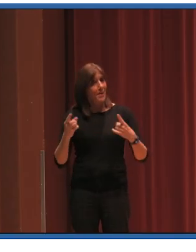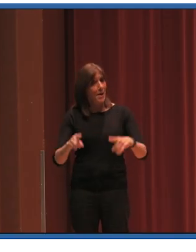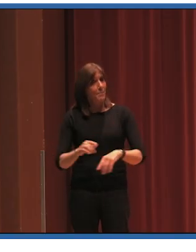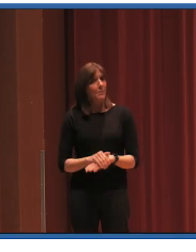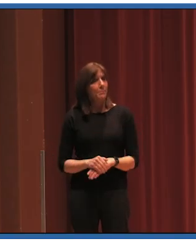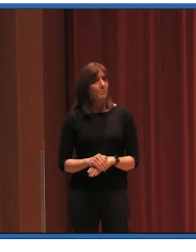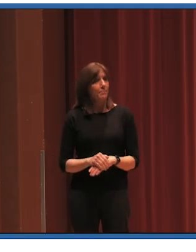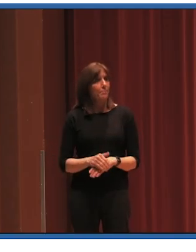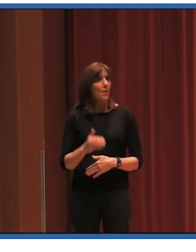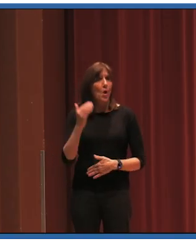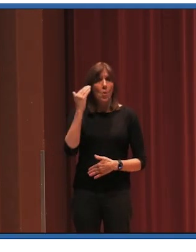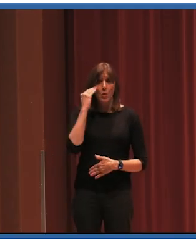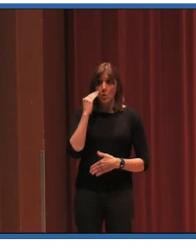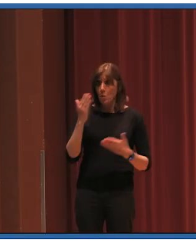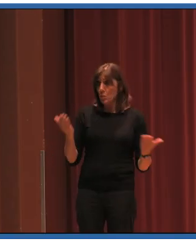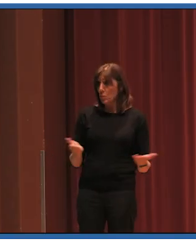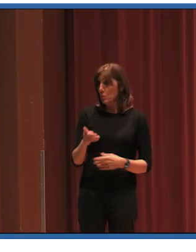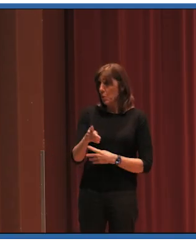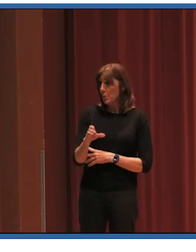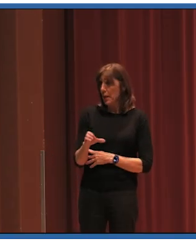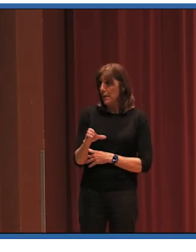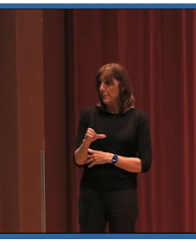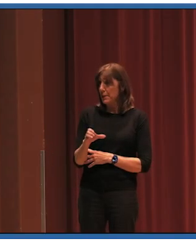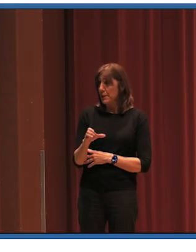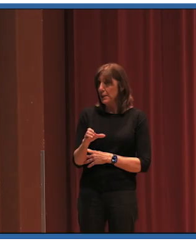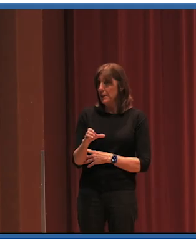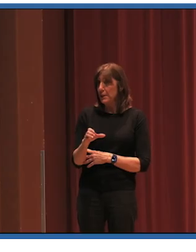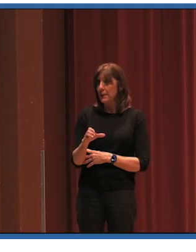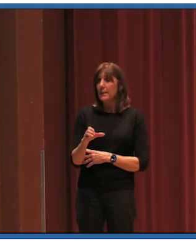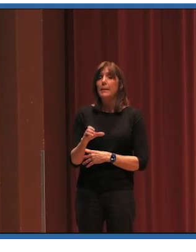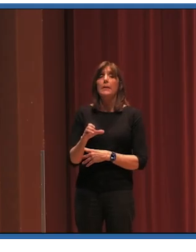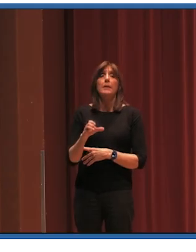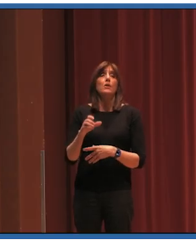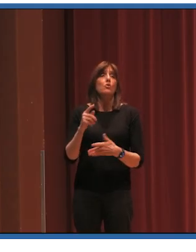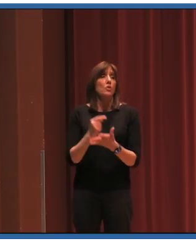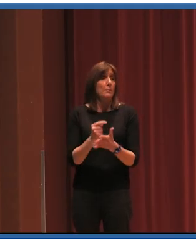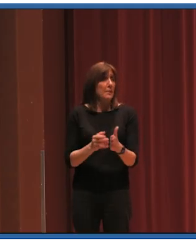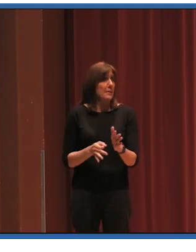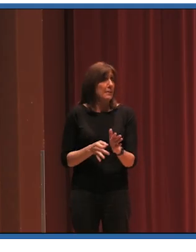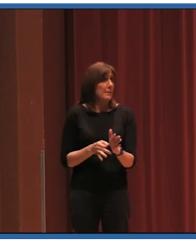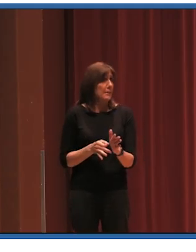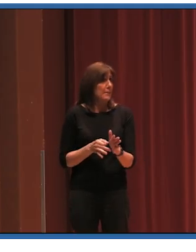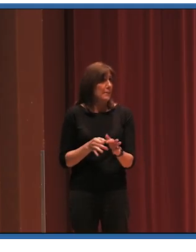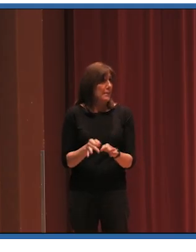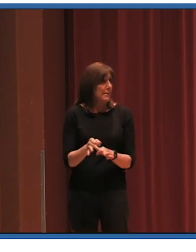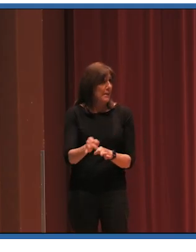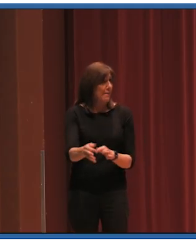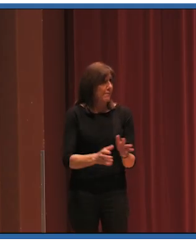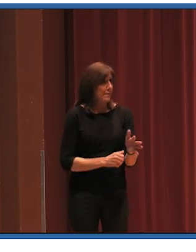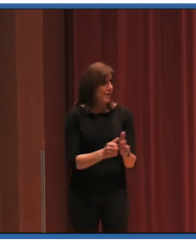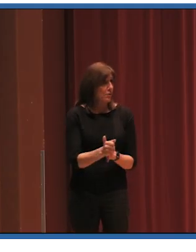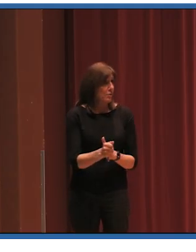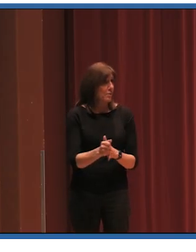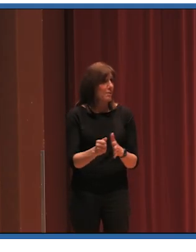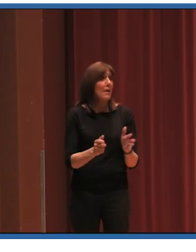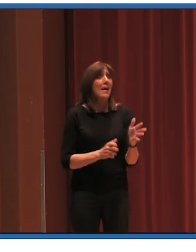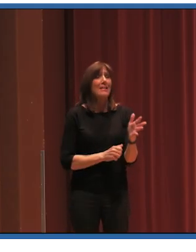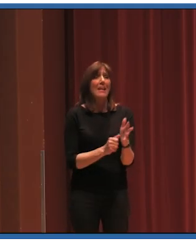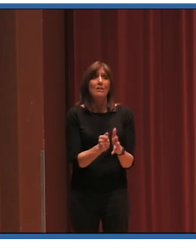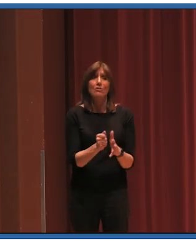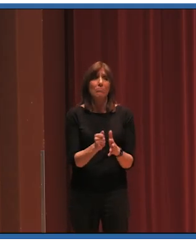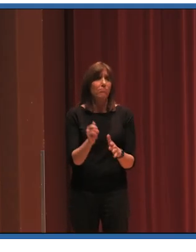We know that here in Polk County, screening is delayed for cancer, and that cancer touches everyone across Polk